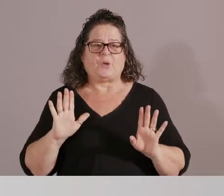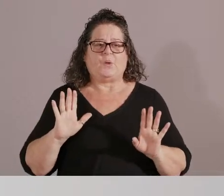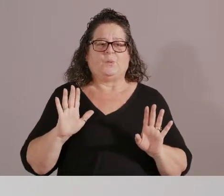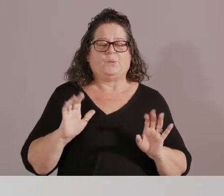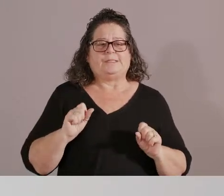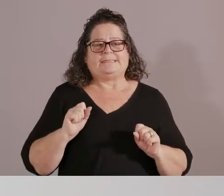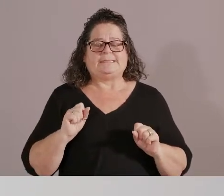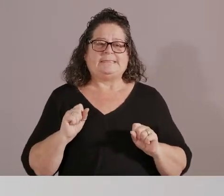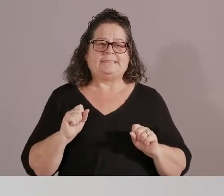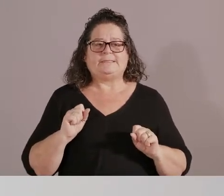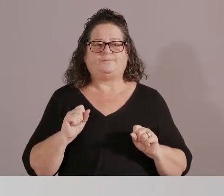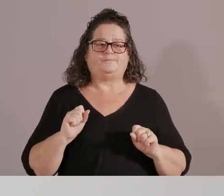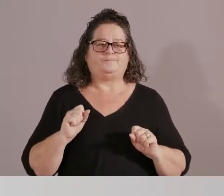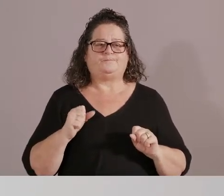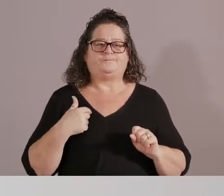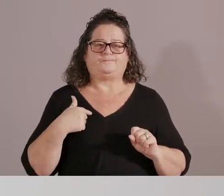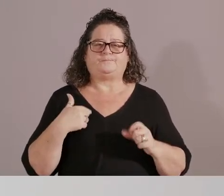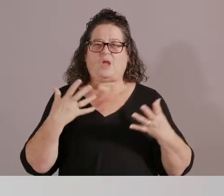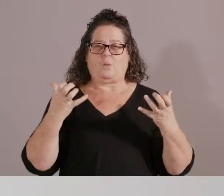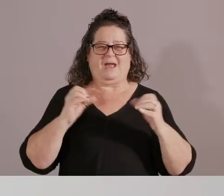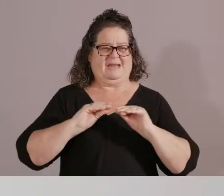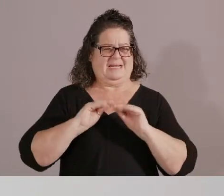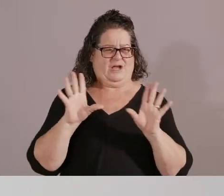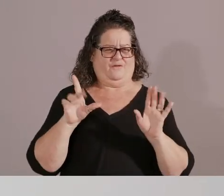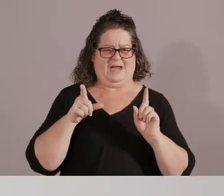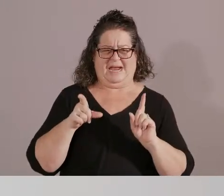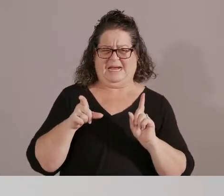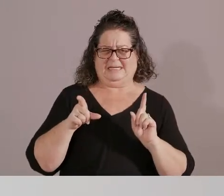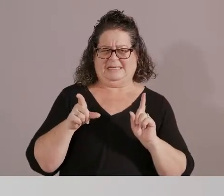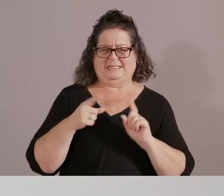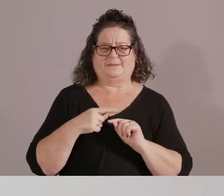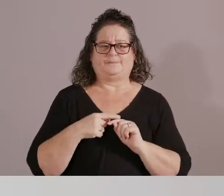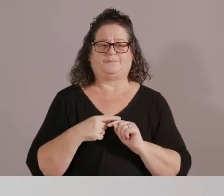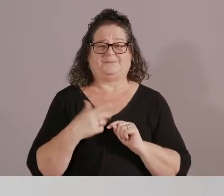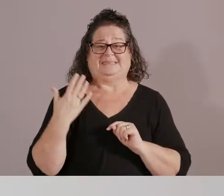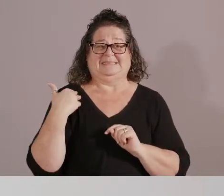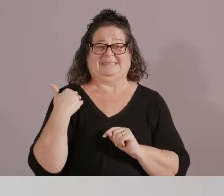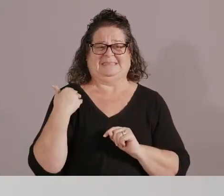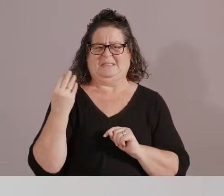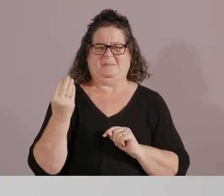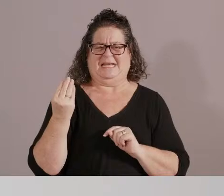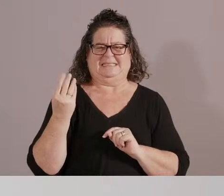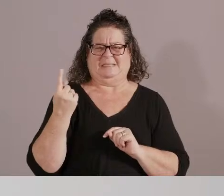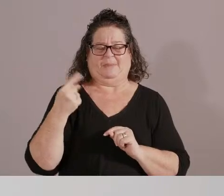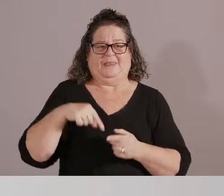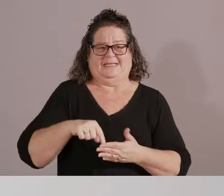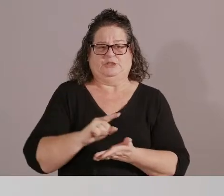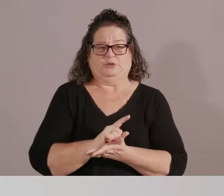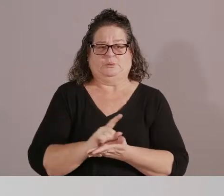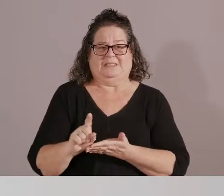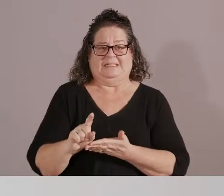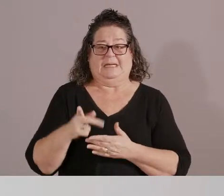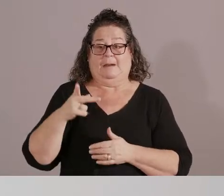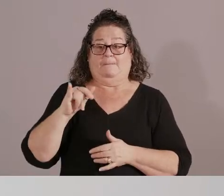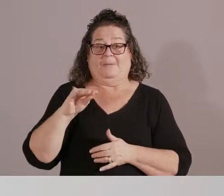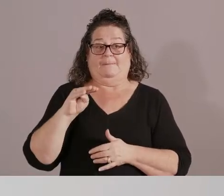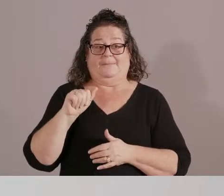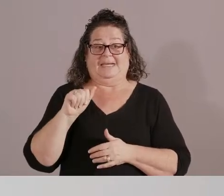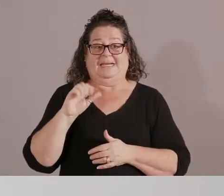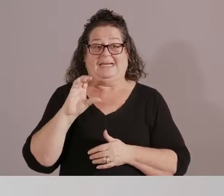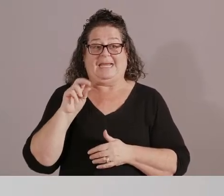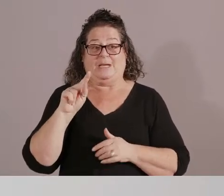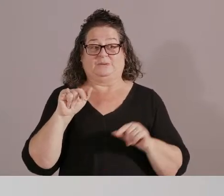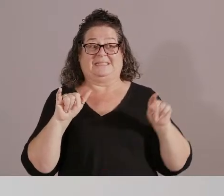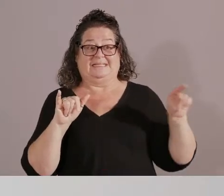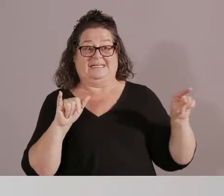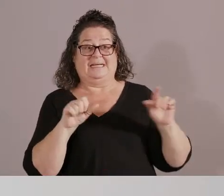kind of get some clarity, earlier this week, Dr. Garcia here in Pima County said that the statewide strategy was favoring the